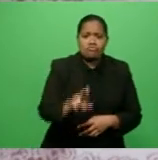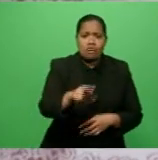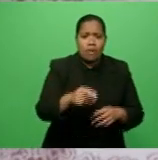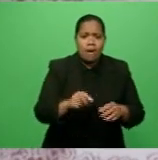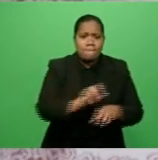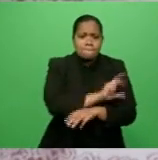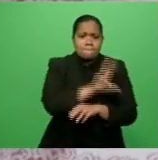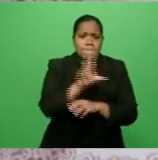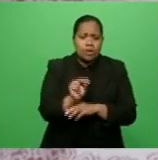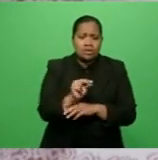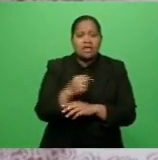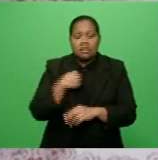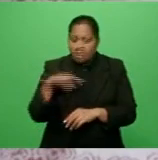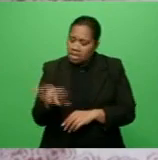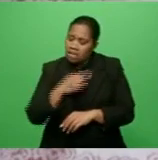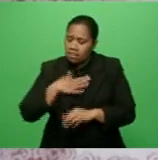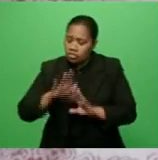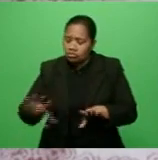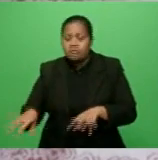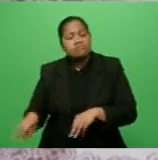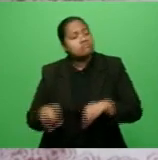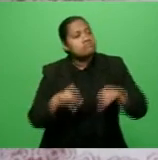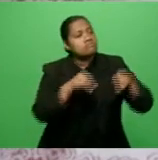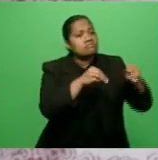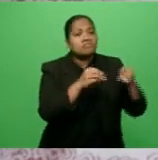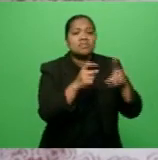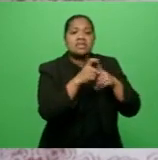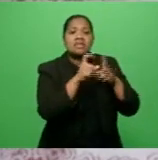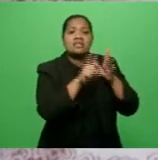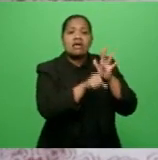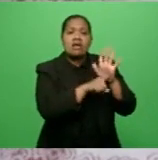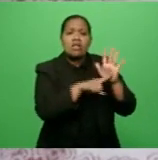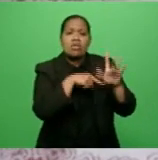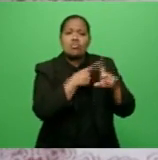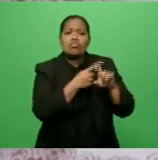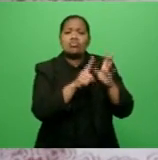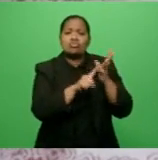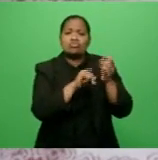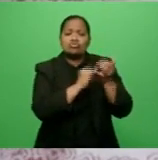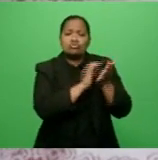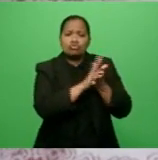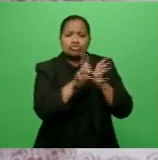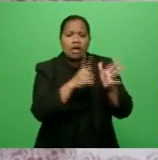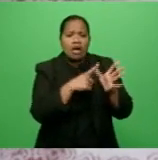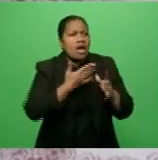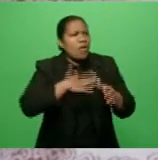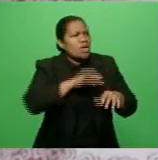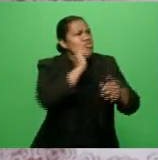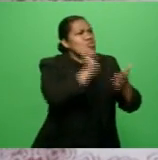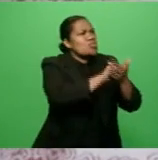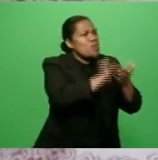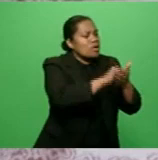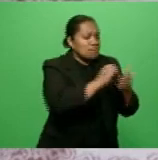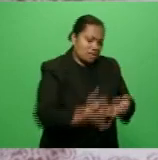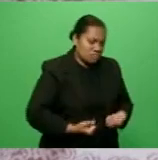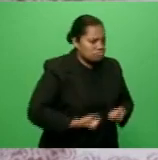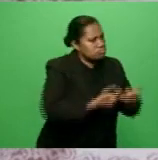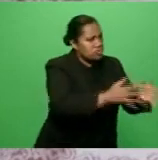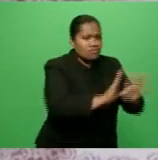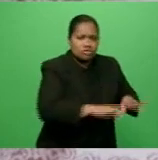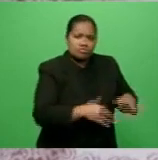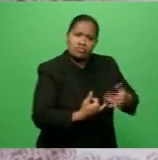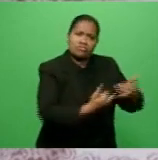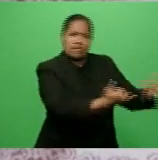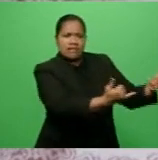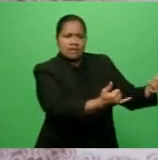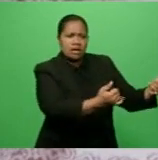up to Dilkusha Girls' Home. I wanted to knock the door and leave them there. Then what will